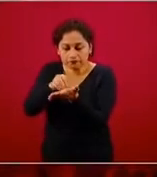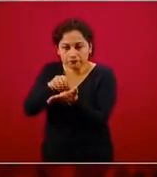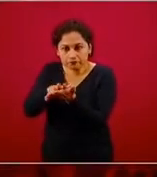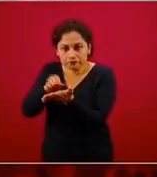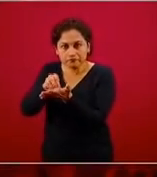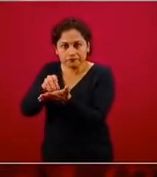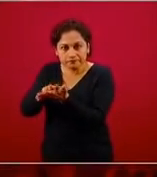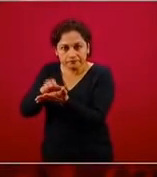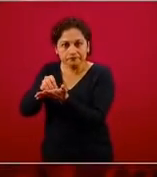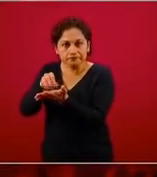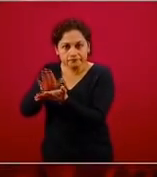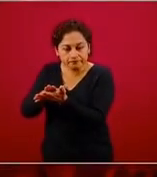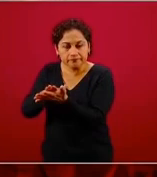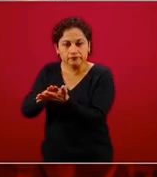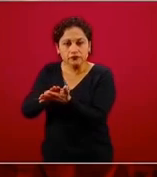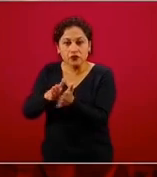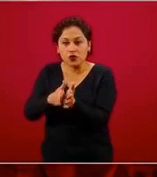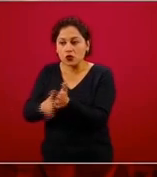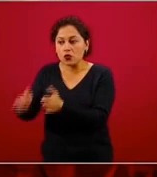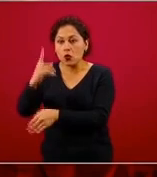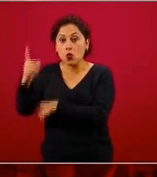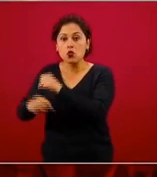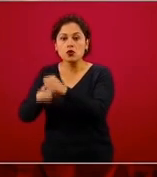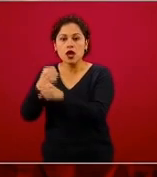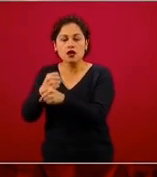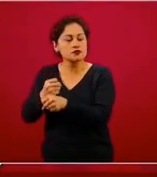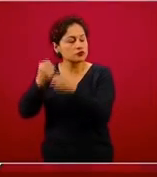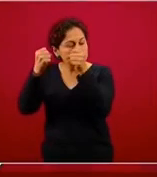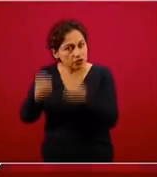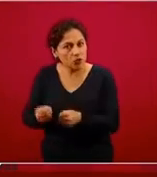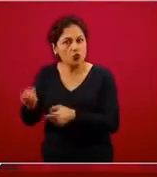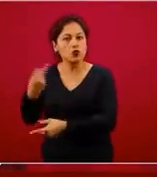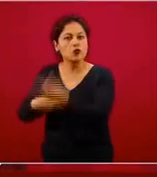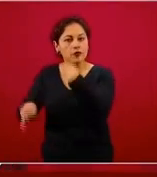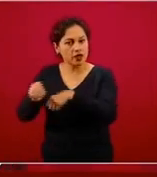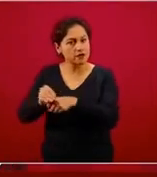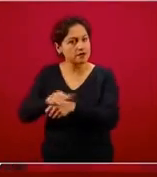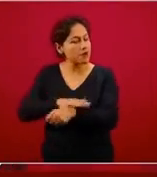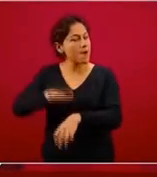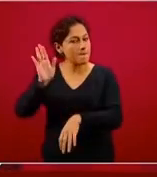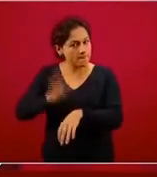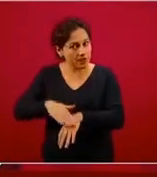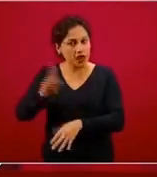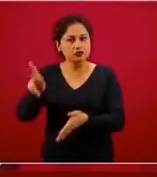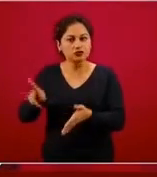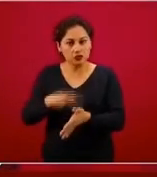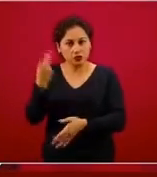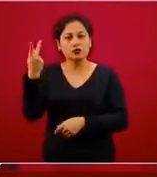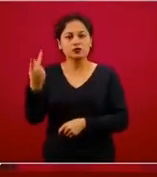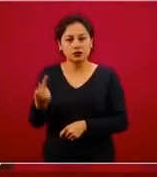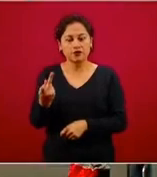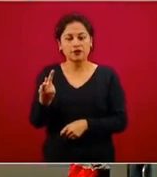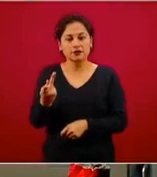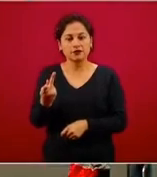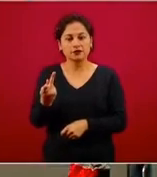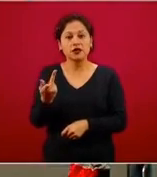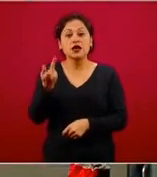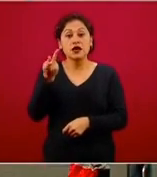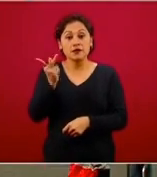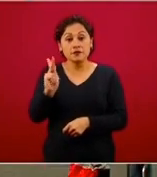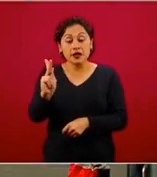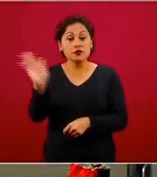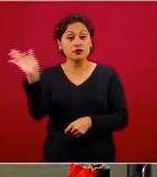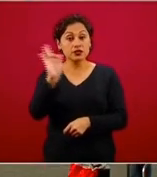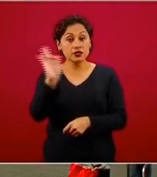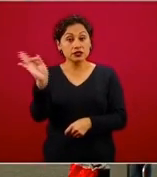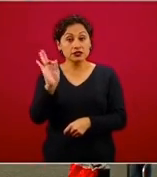vamos a ask tener them. nuevamente la presencia del virus But again, y we en algunos de are nosotros, probably going to have the espero que virus yo sea uno inside de of ellos, ours. I ya hope I'm one of protegidos,